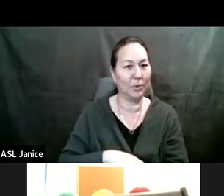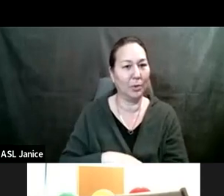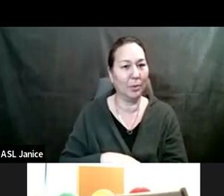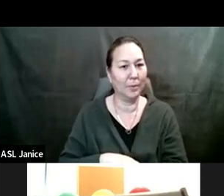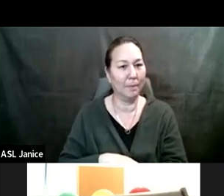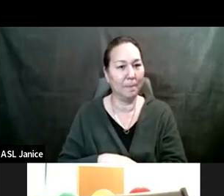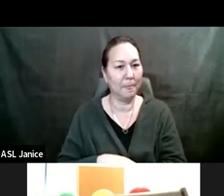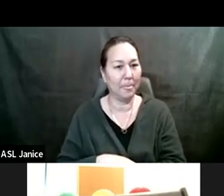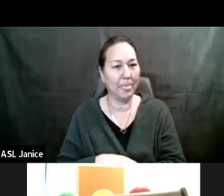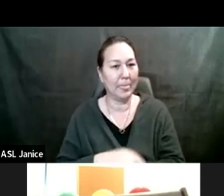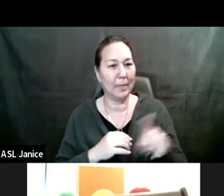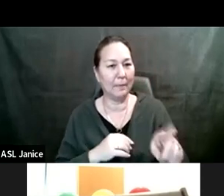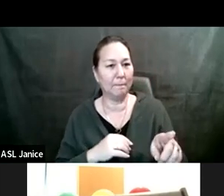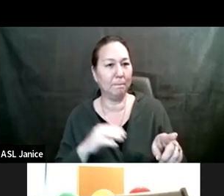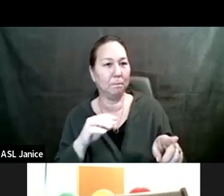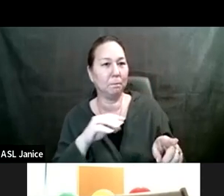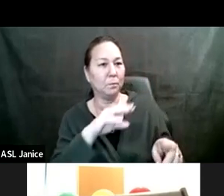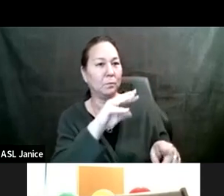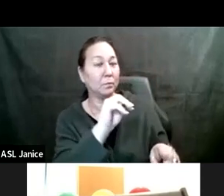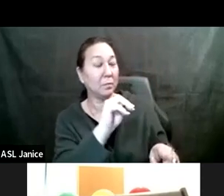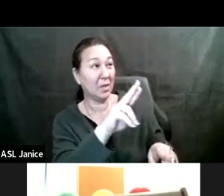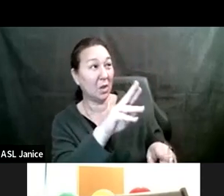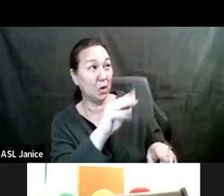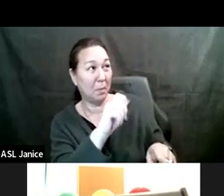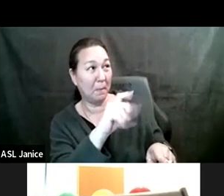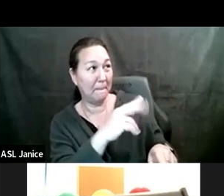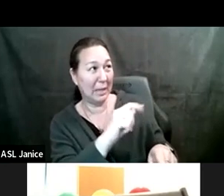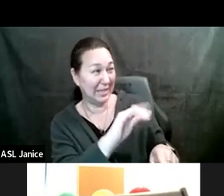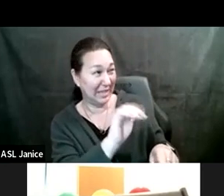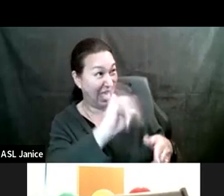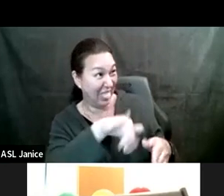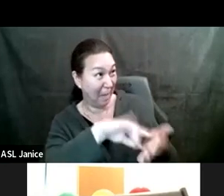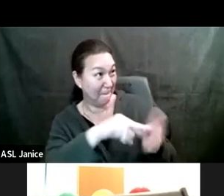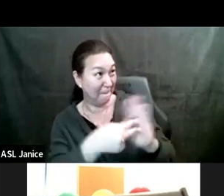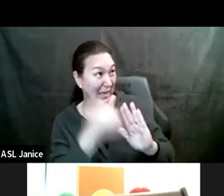to clarify does that mean it reverts back to the first budget foreign